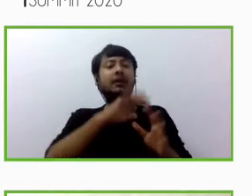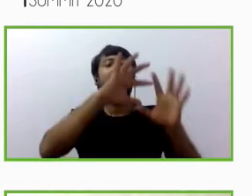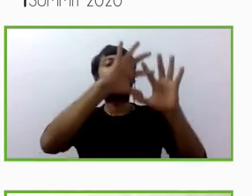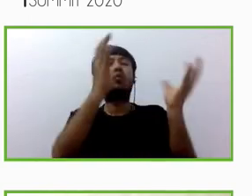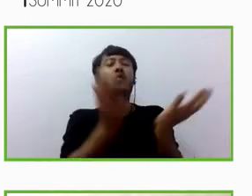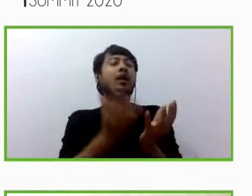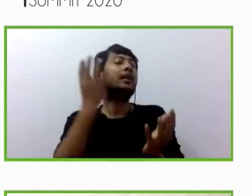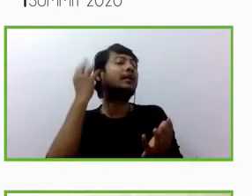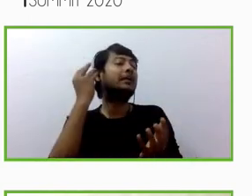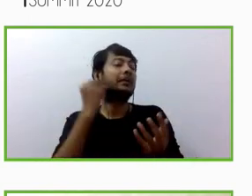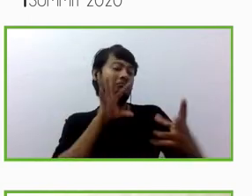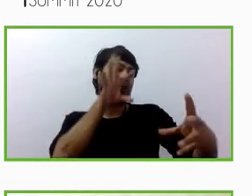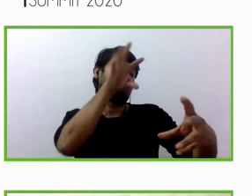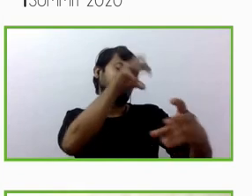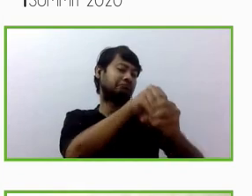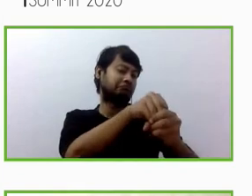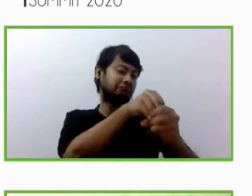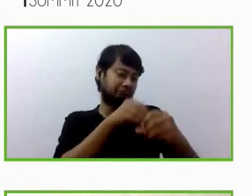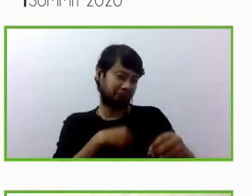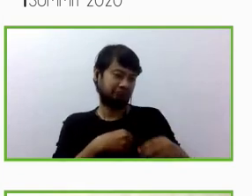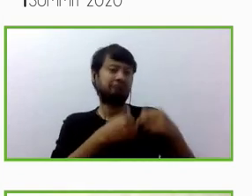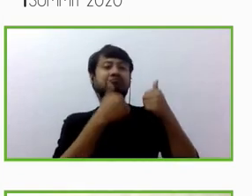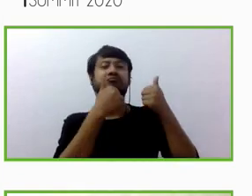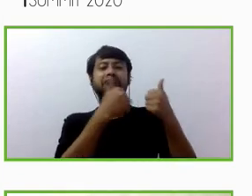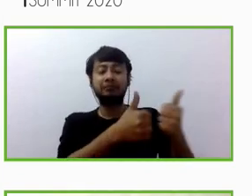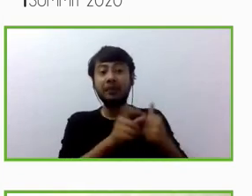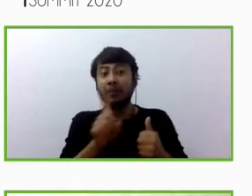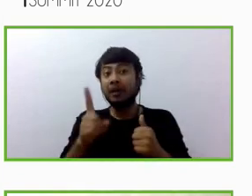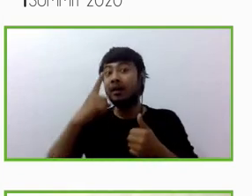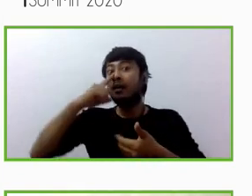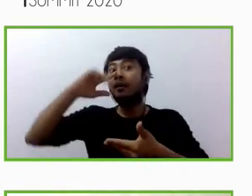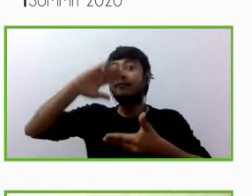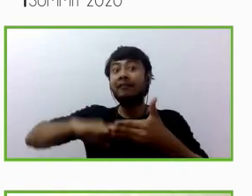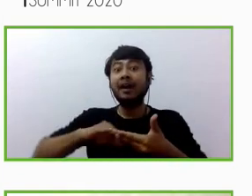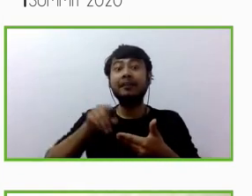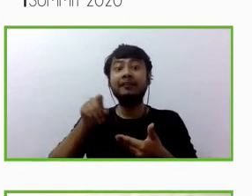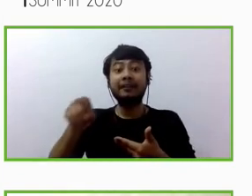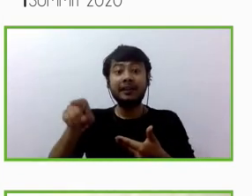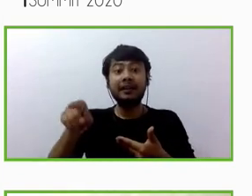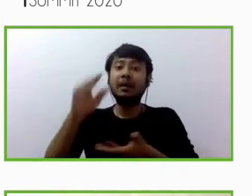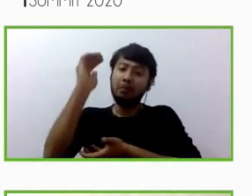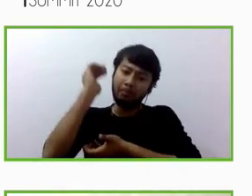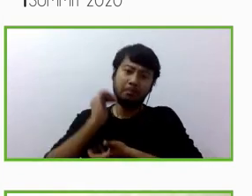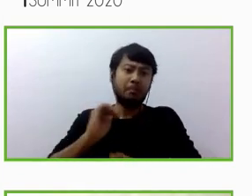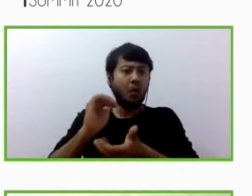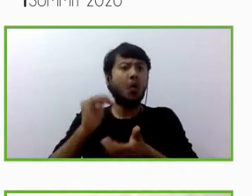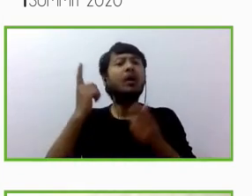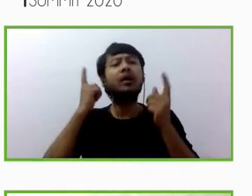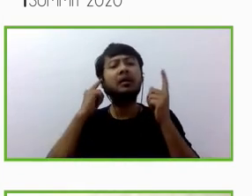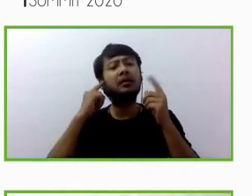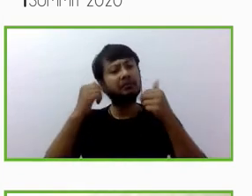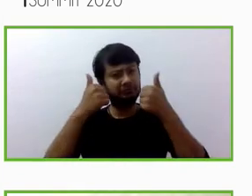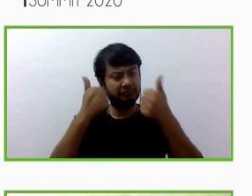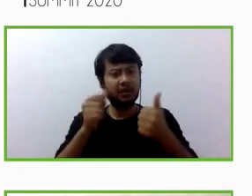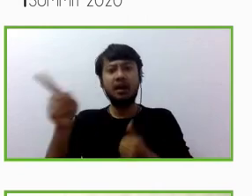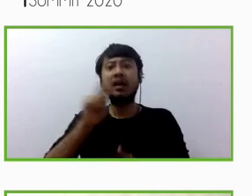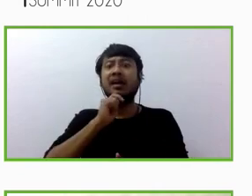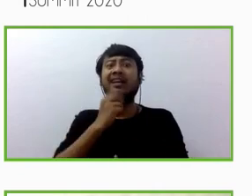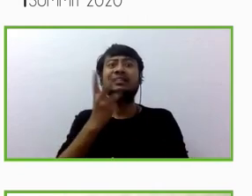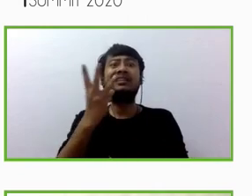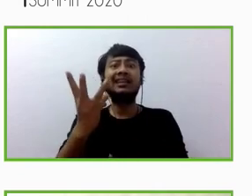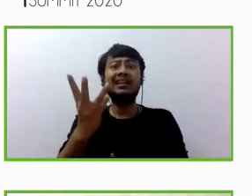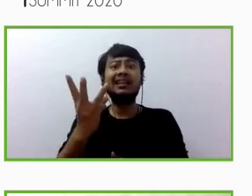has a much more dramatic story to tell. She was born with normal hearing, but when she was 3 years old, she caught